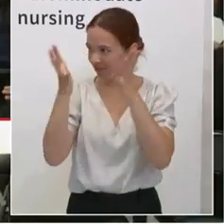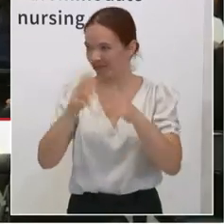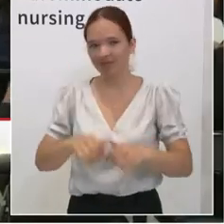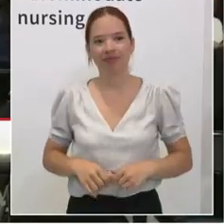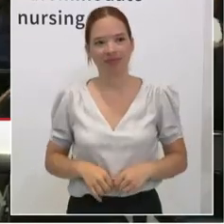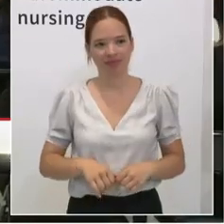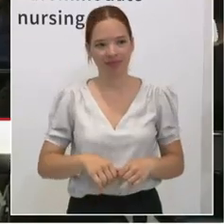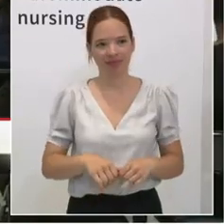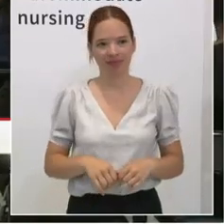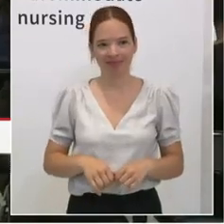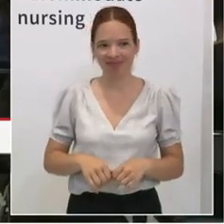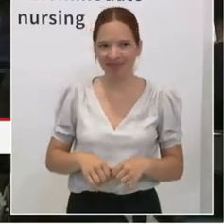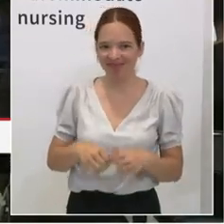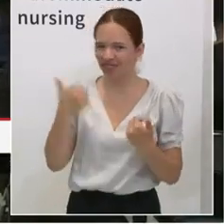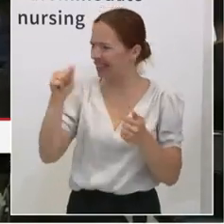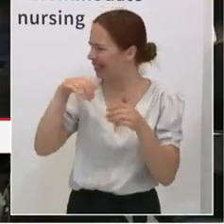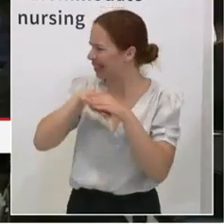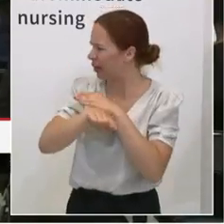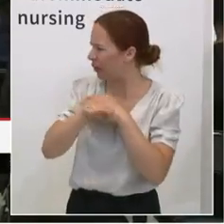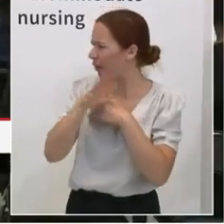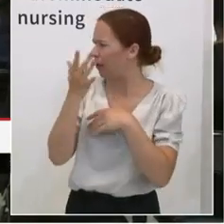building.